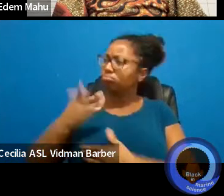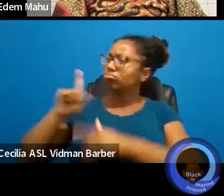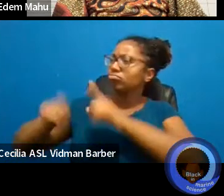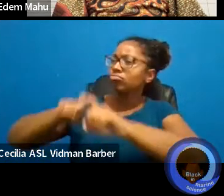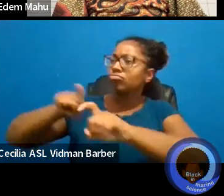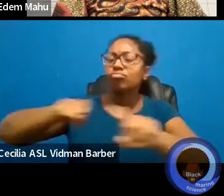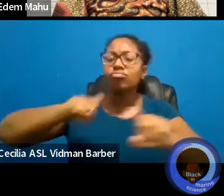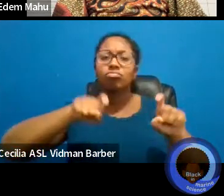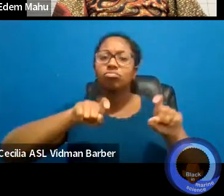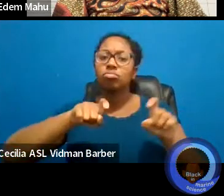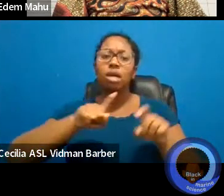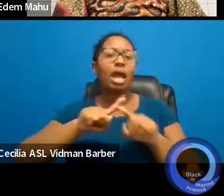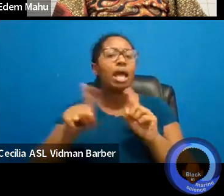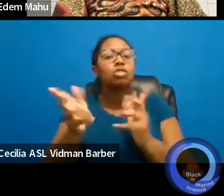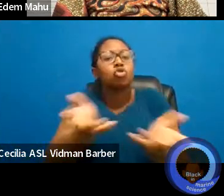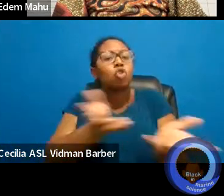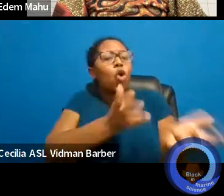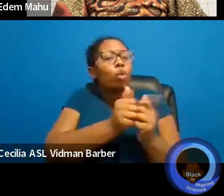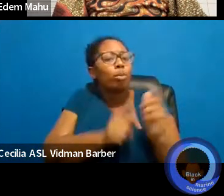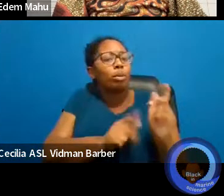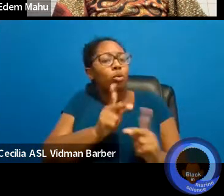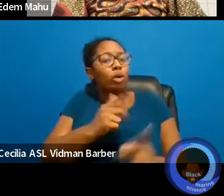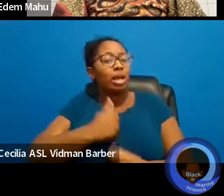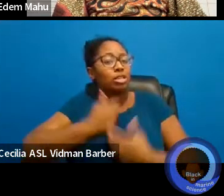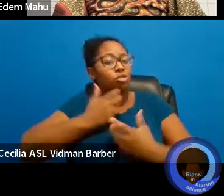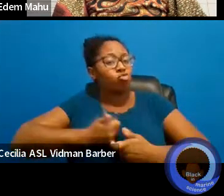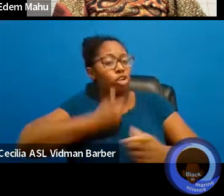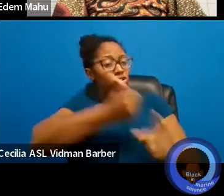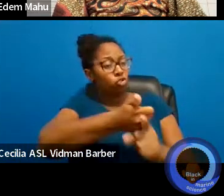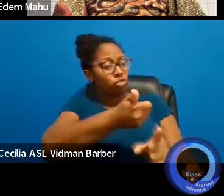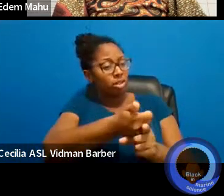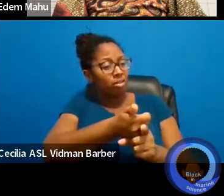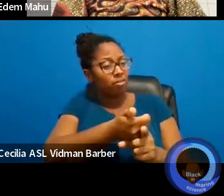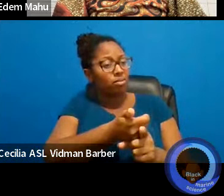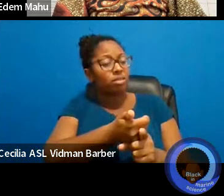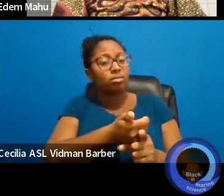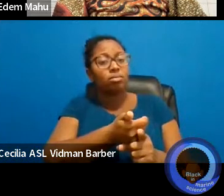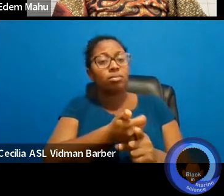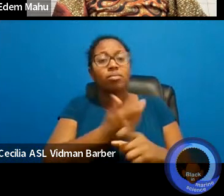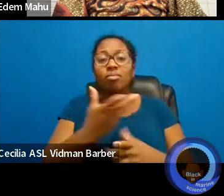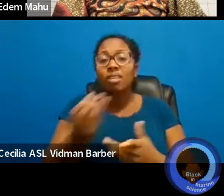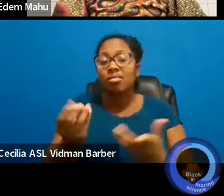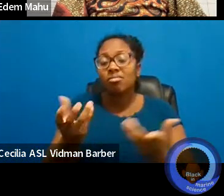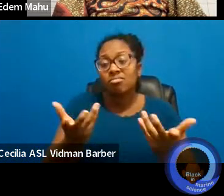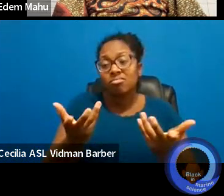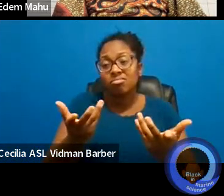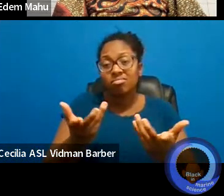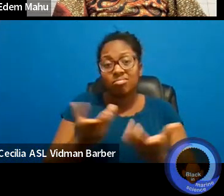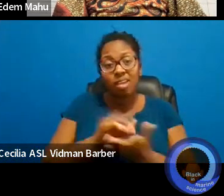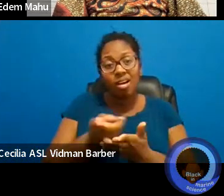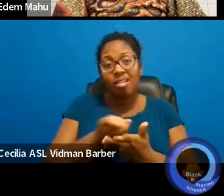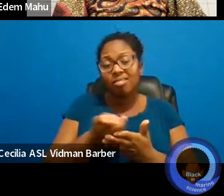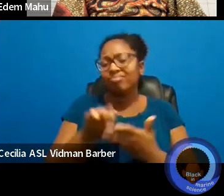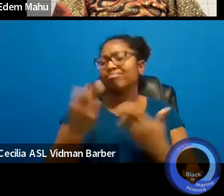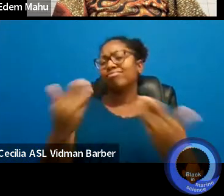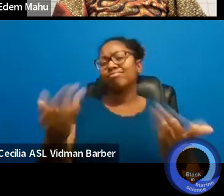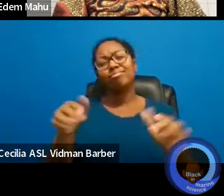then just talk. Express yourself when you need to, and then just do